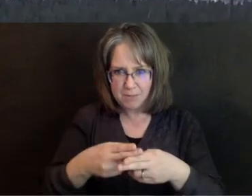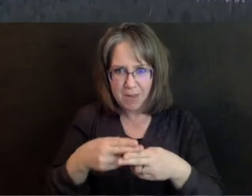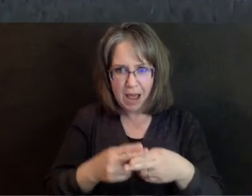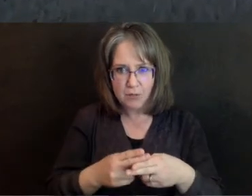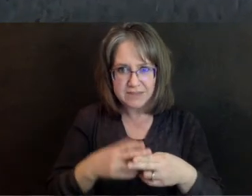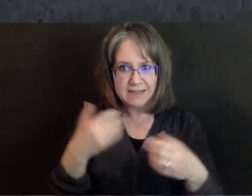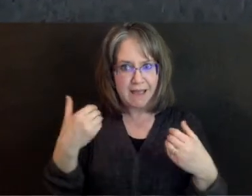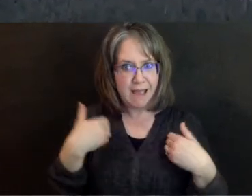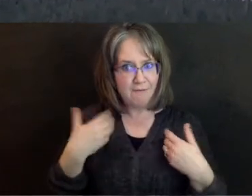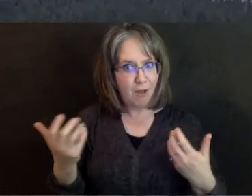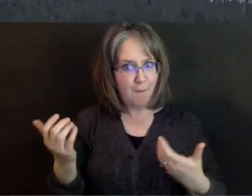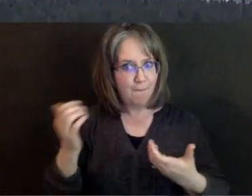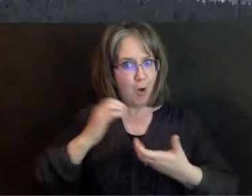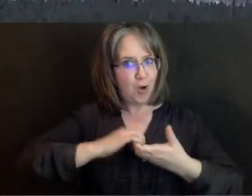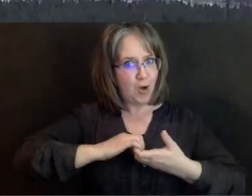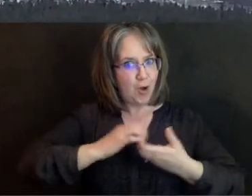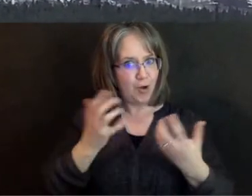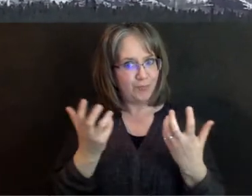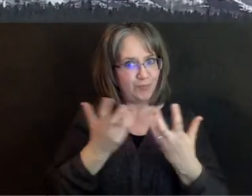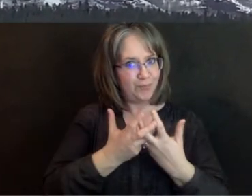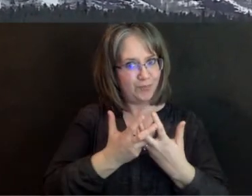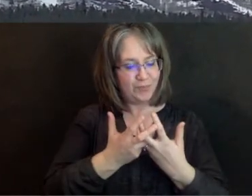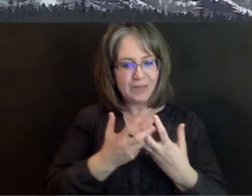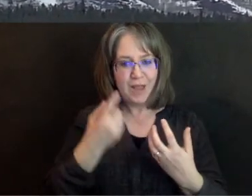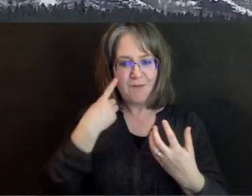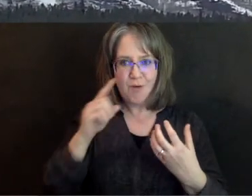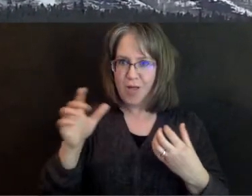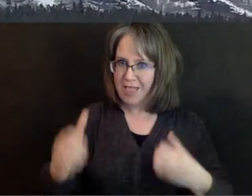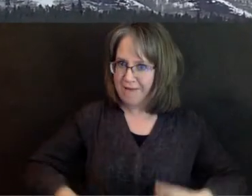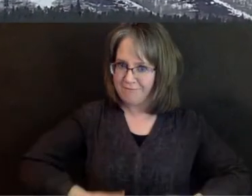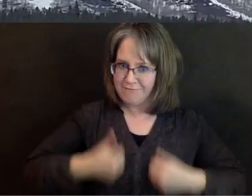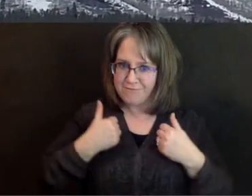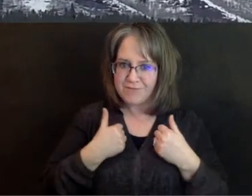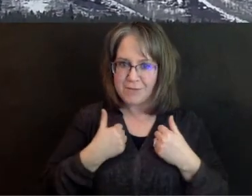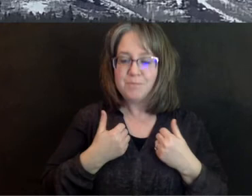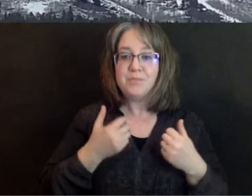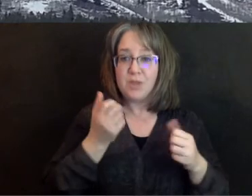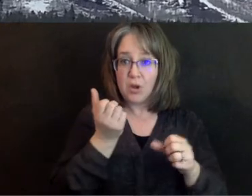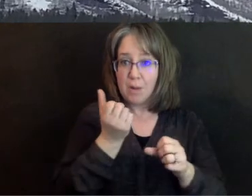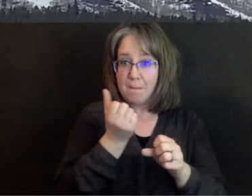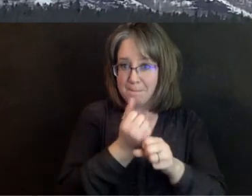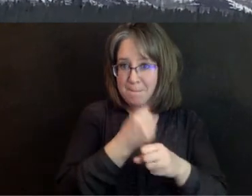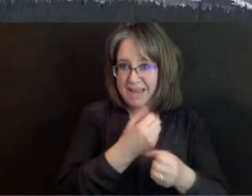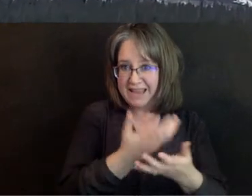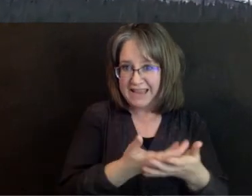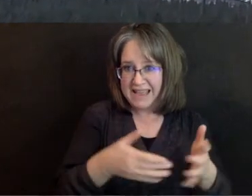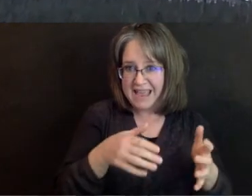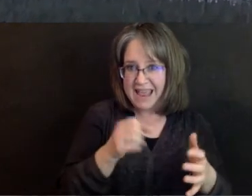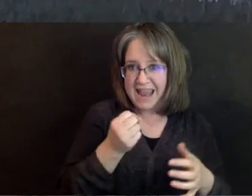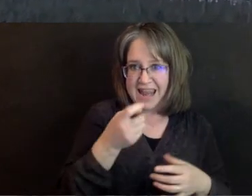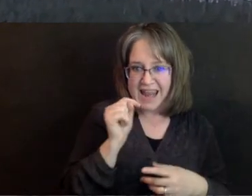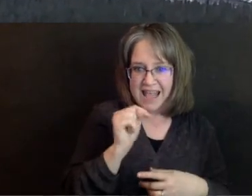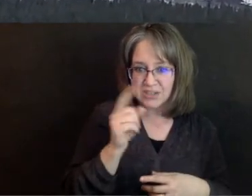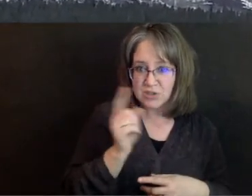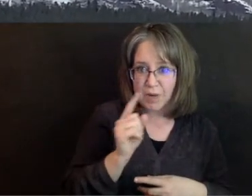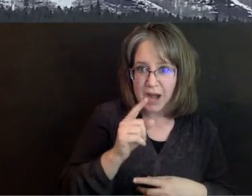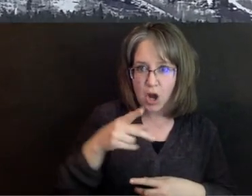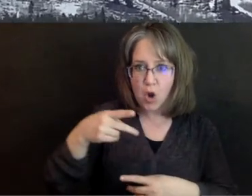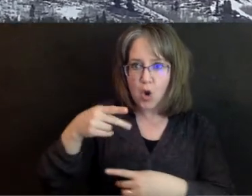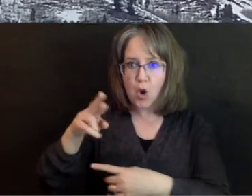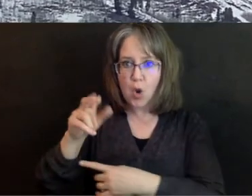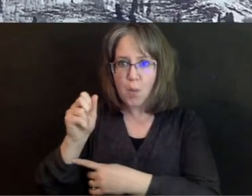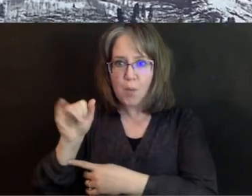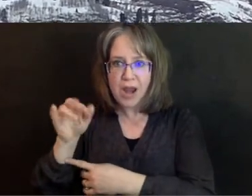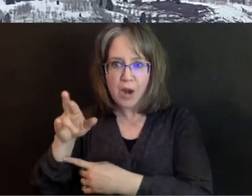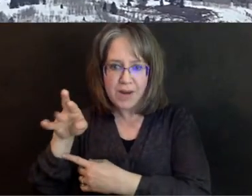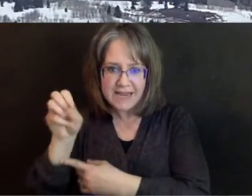prairies, grasslands, or wetlands. They also feed in prairies on grains and invertebrates. Pretty incredible